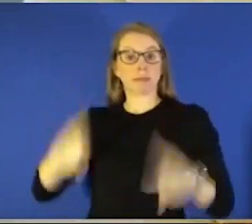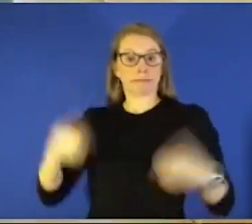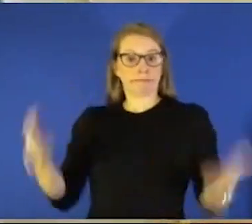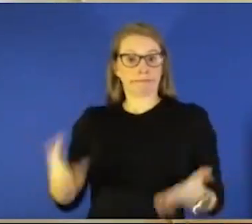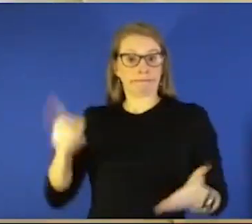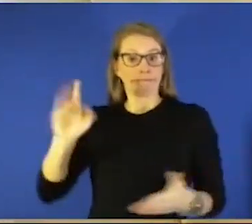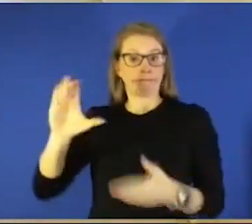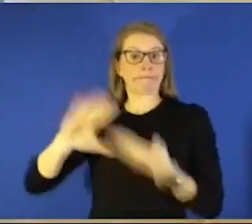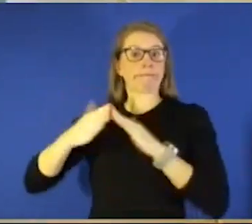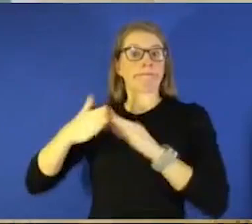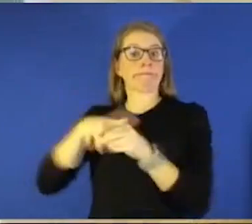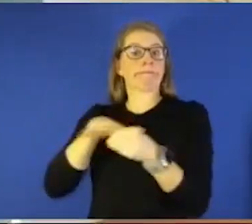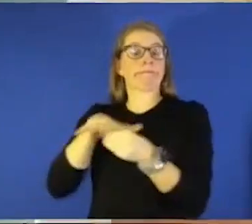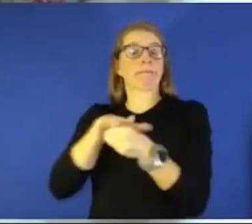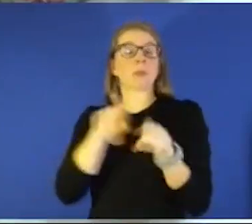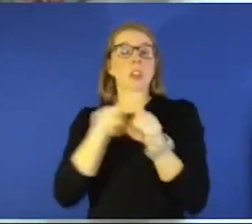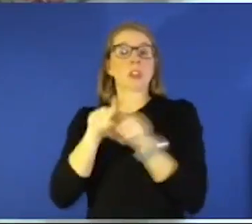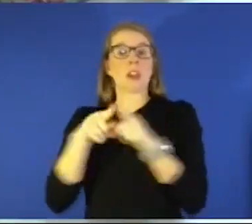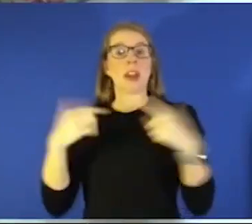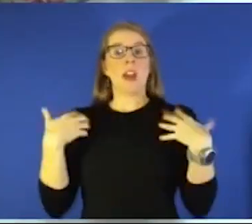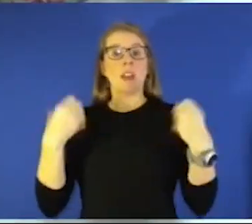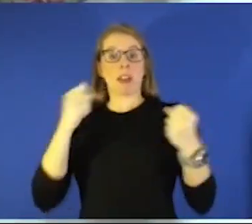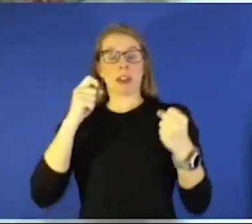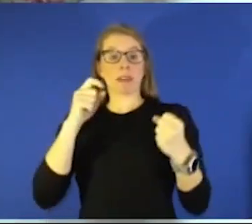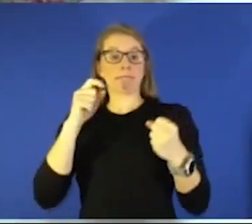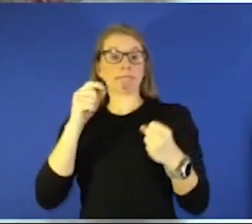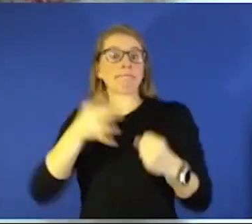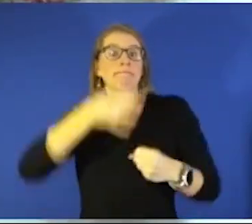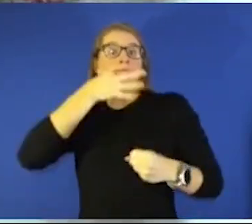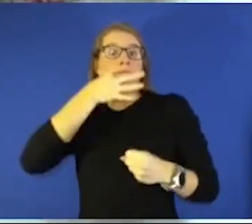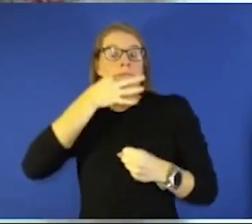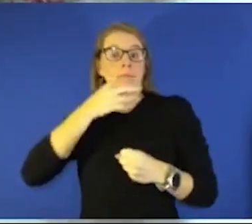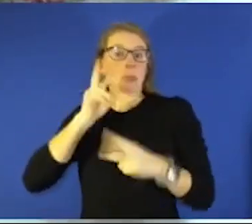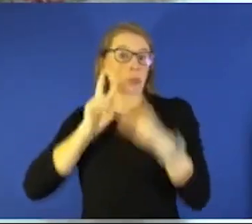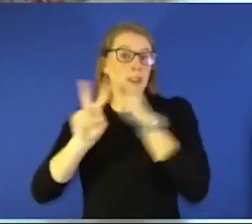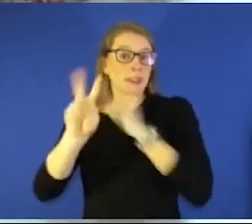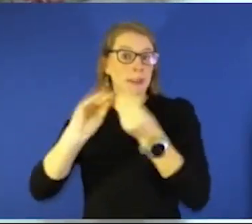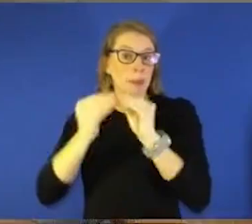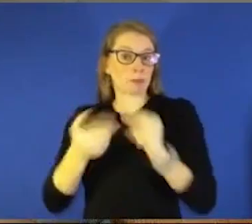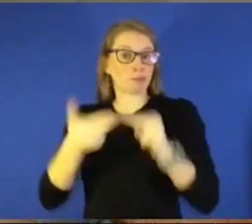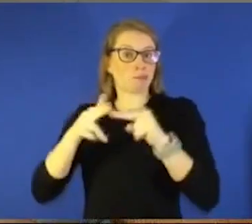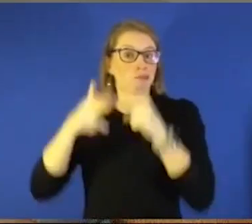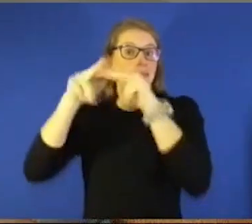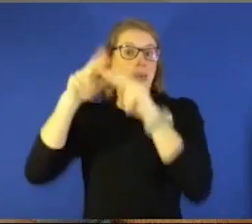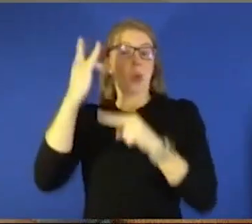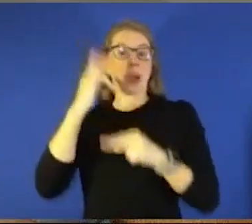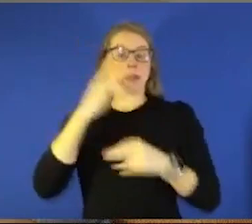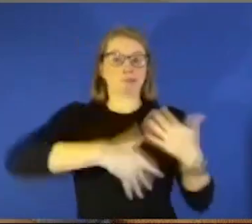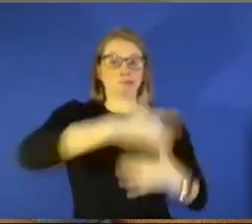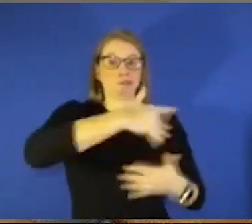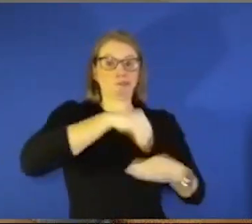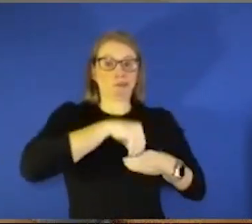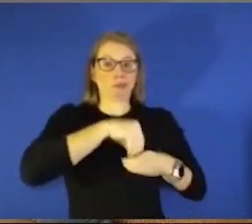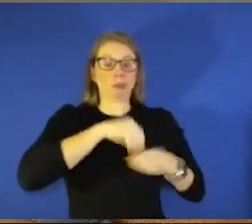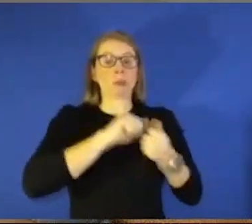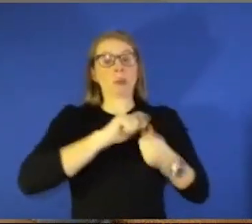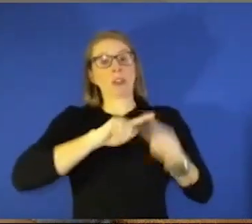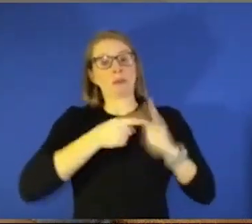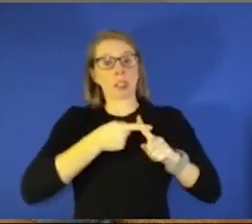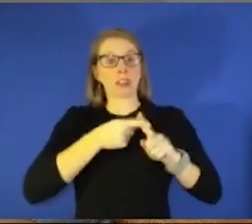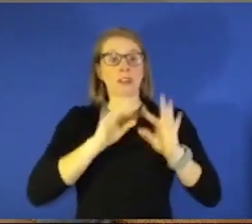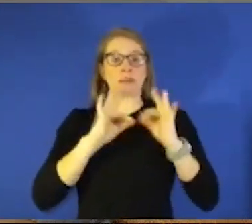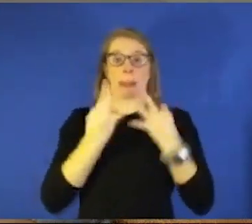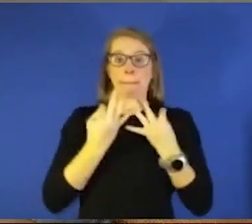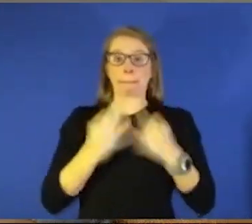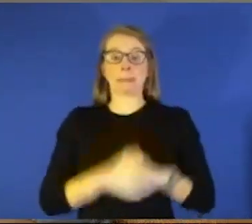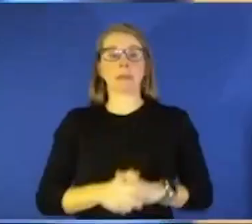we have some health experts predicting the number's going to get higher as we spend more time inside this winter with our friends and our family. So we're going to run